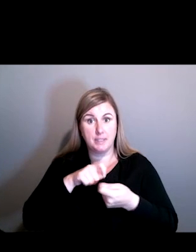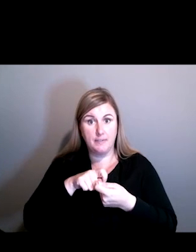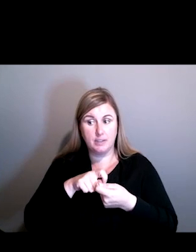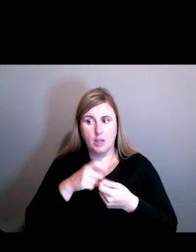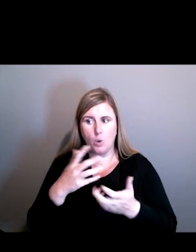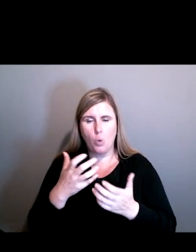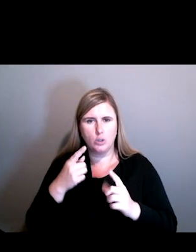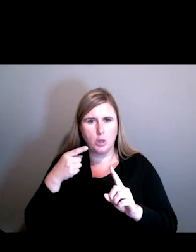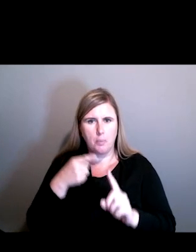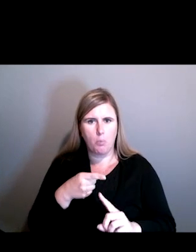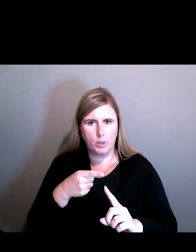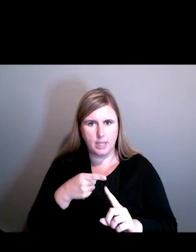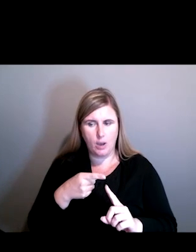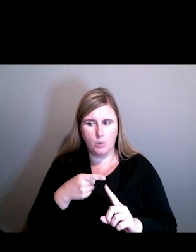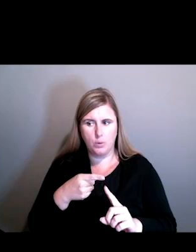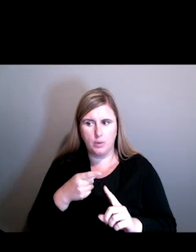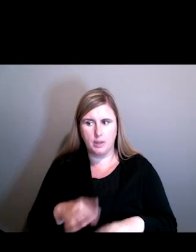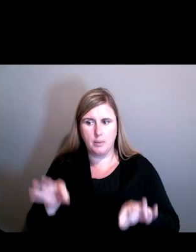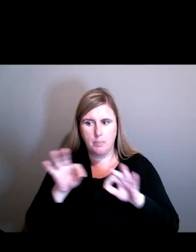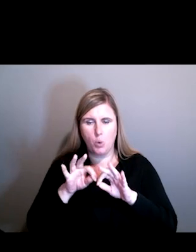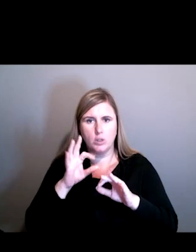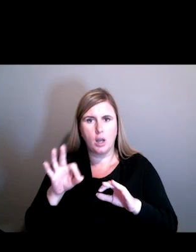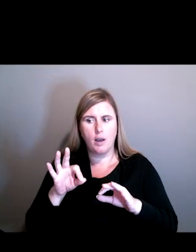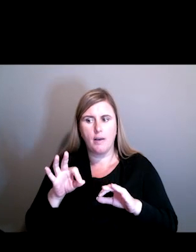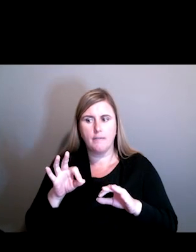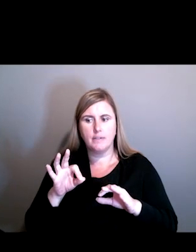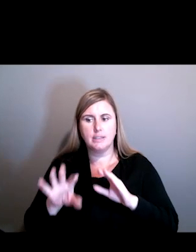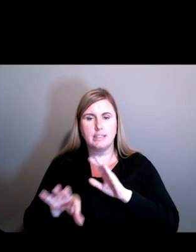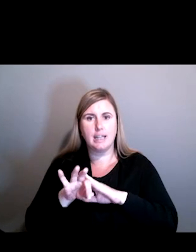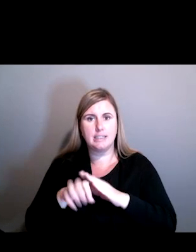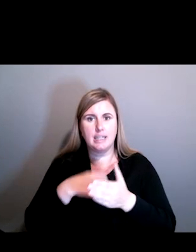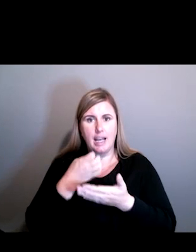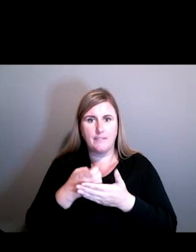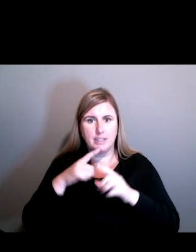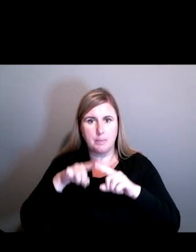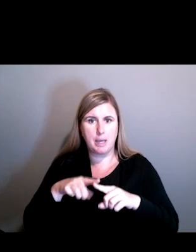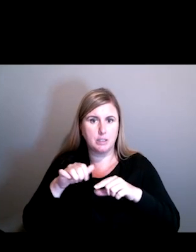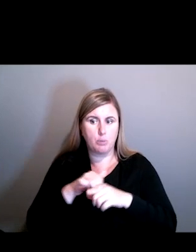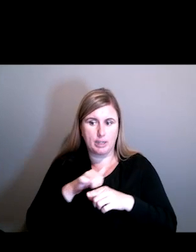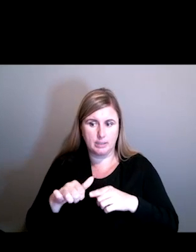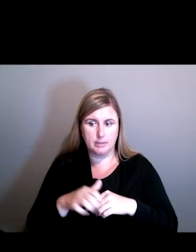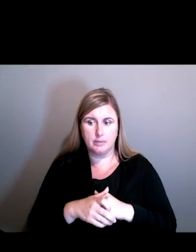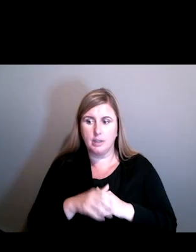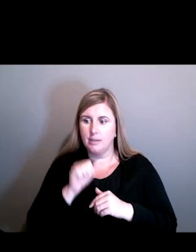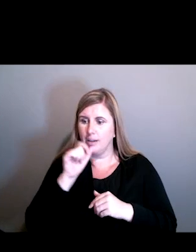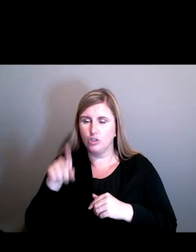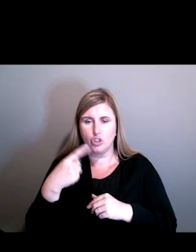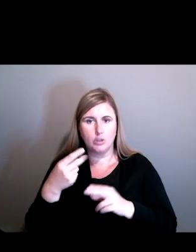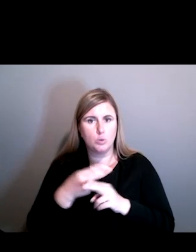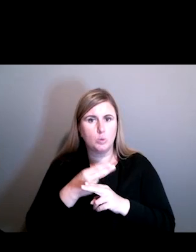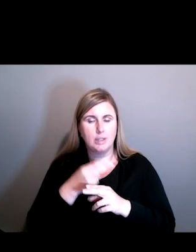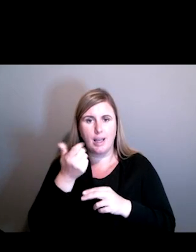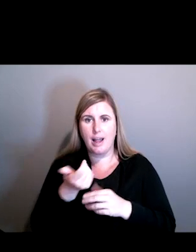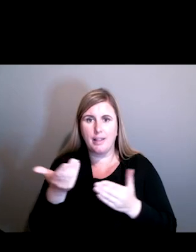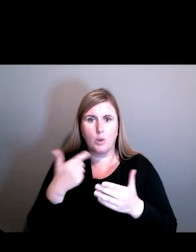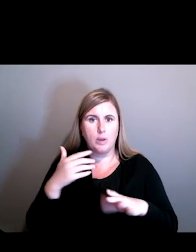Before I talk about specifics, I kind of want to point out the importance of selecting evidence-based practices